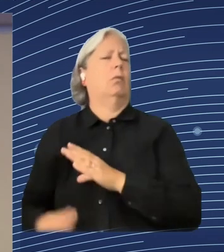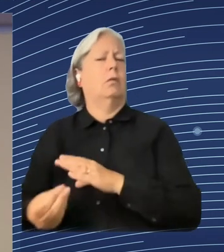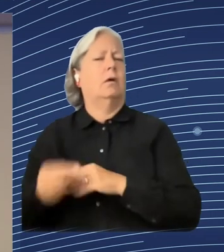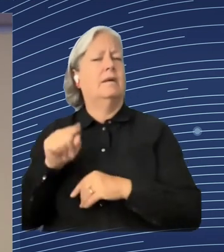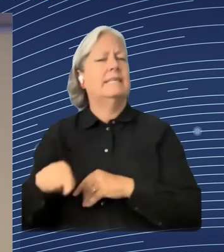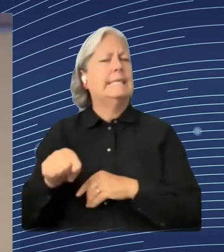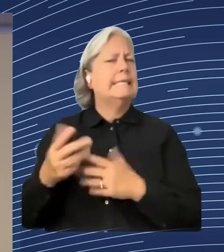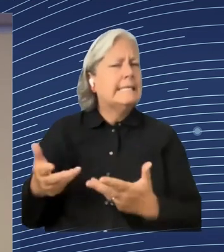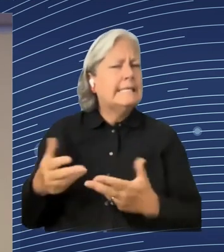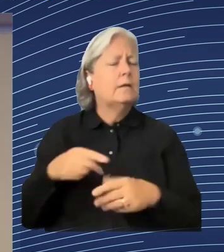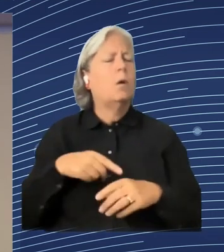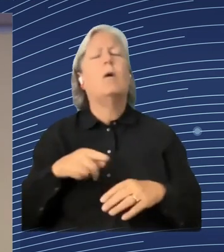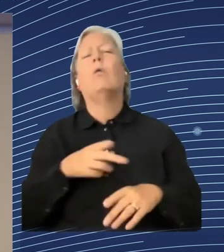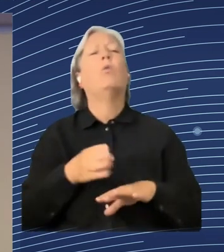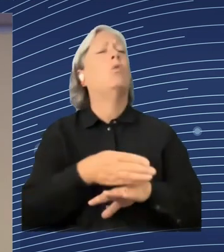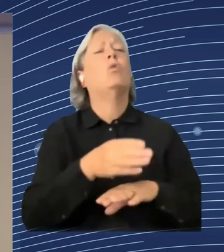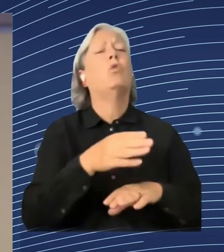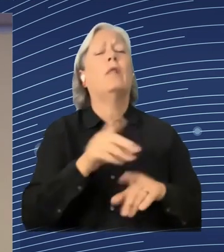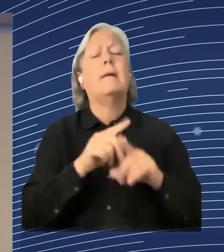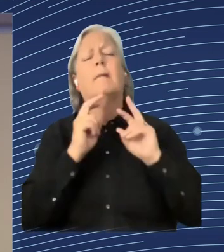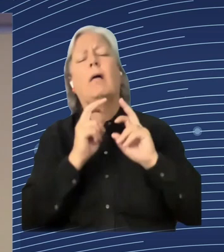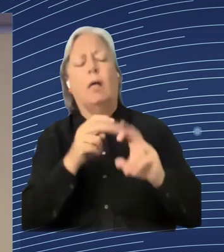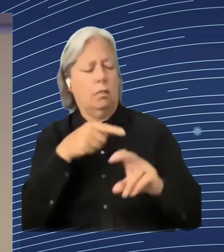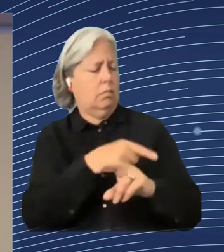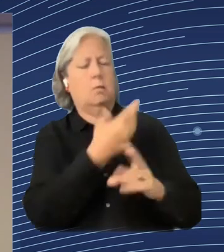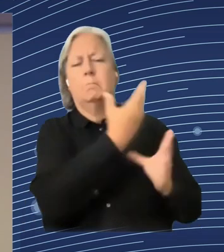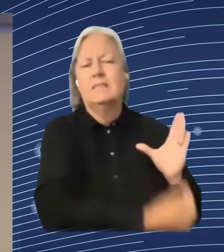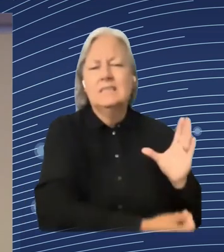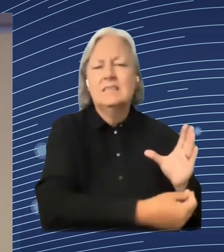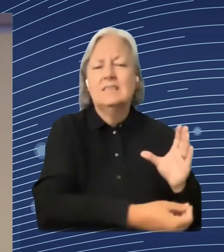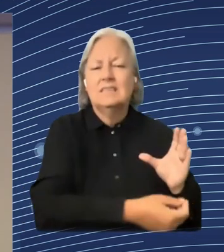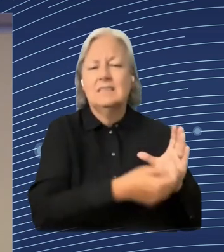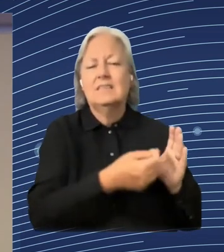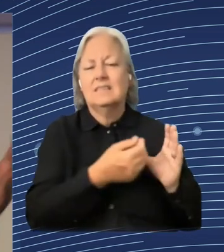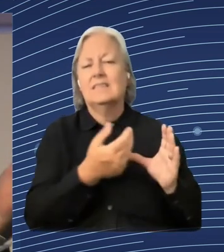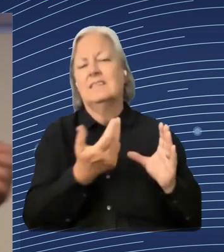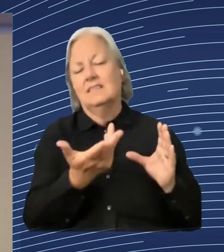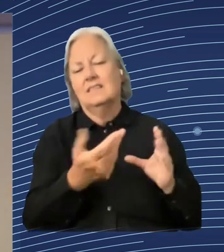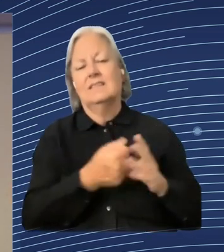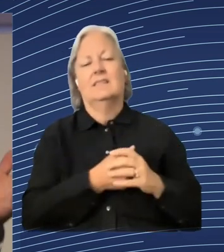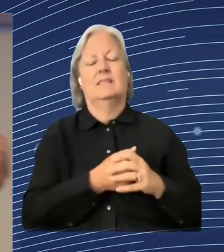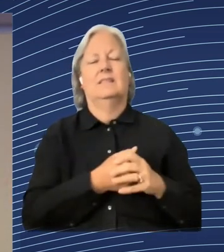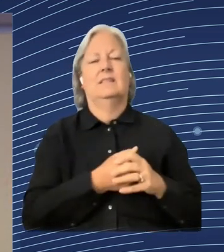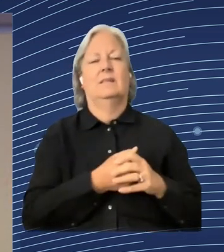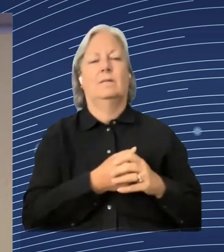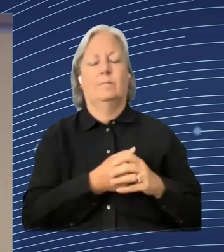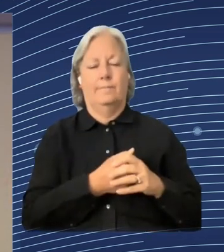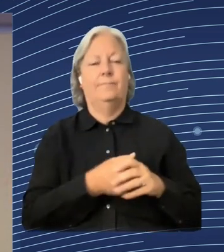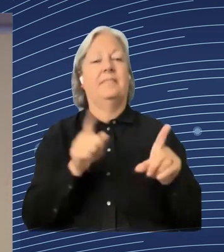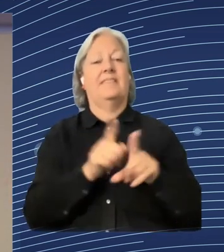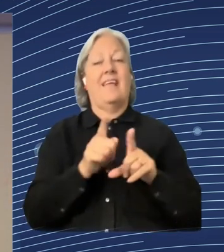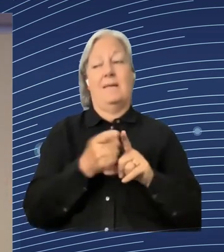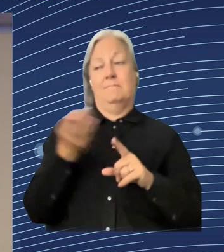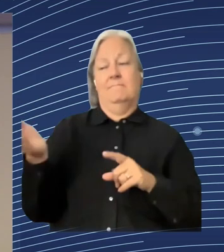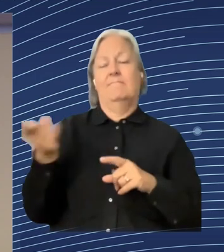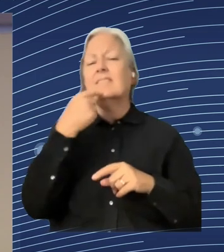relationship. Related to tackling social fraud and my competences. And then what my colleague also said, there will be